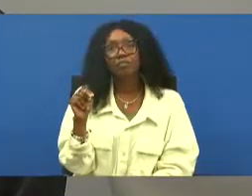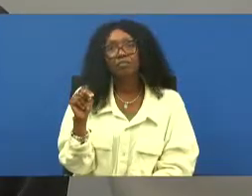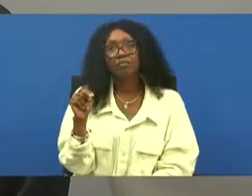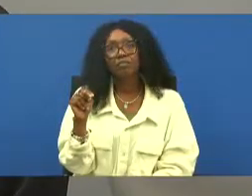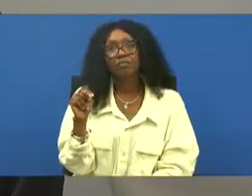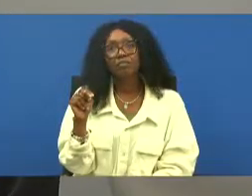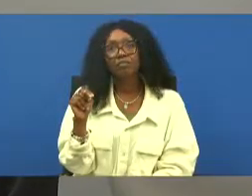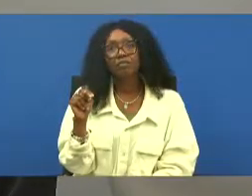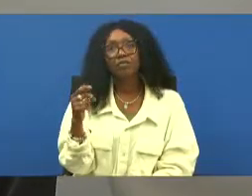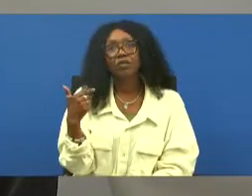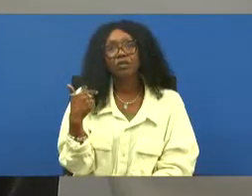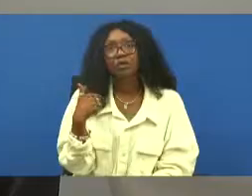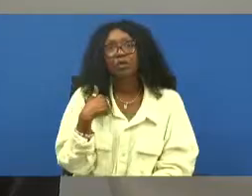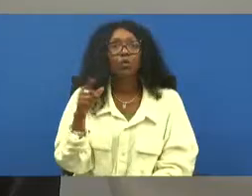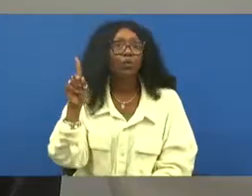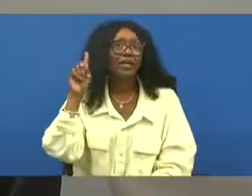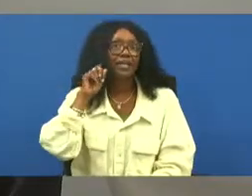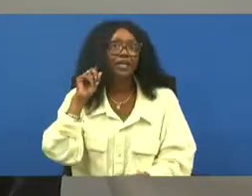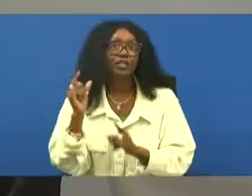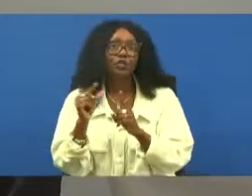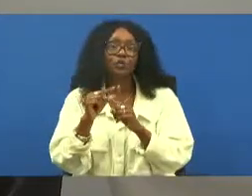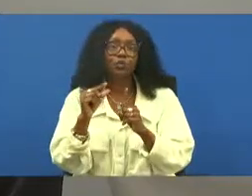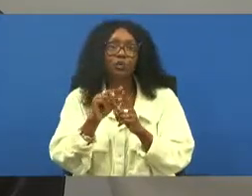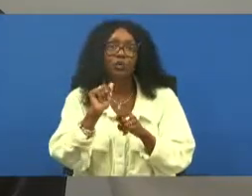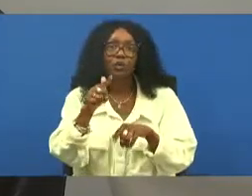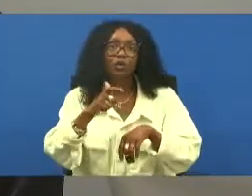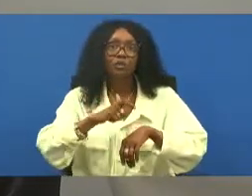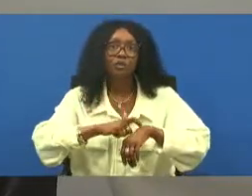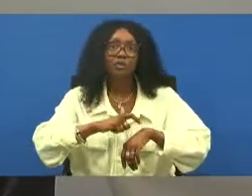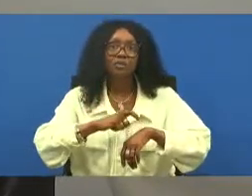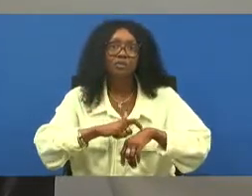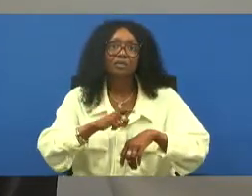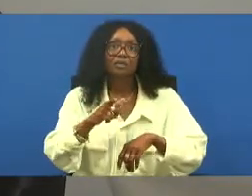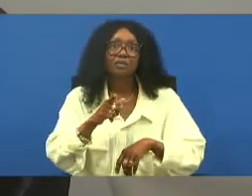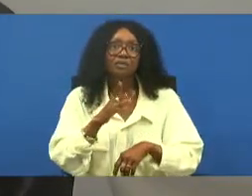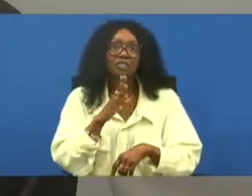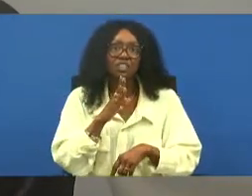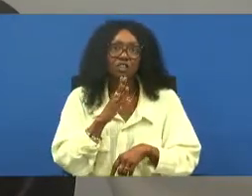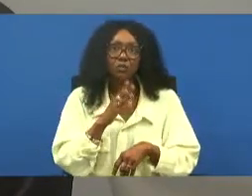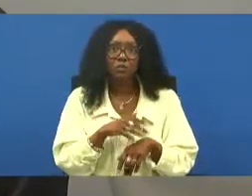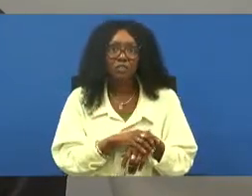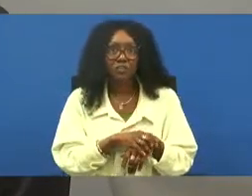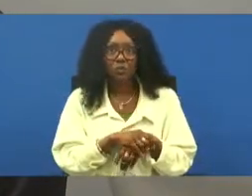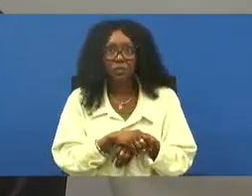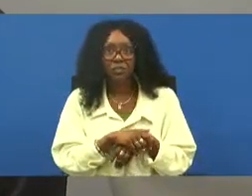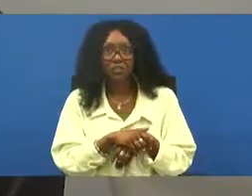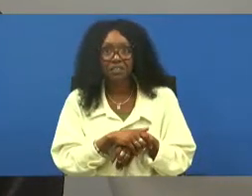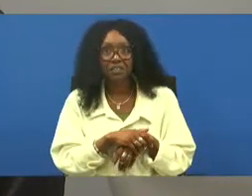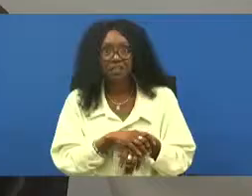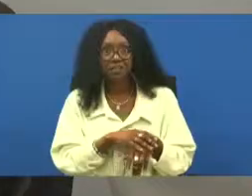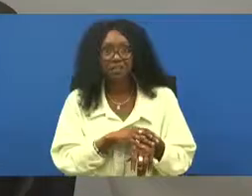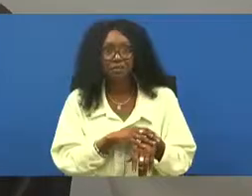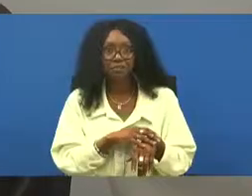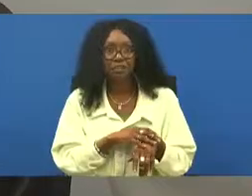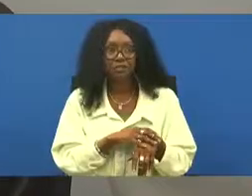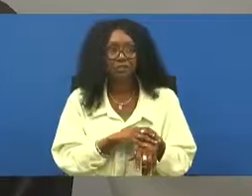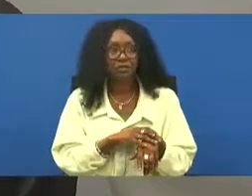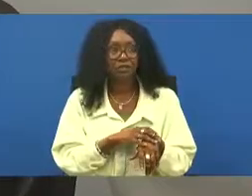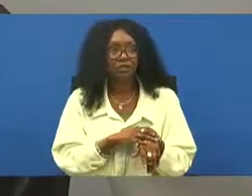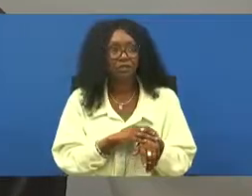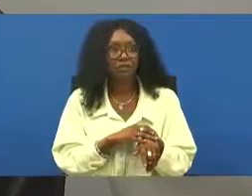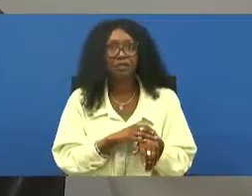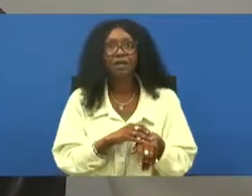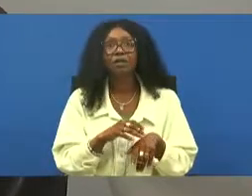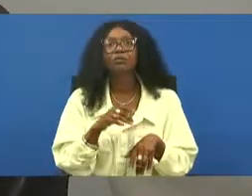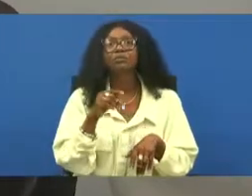Sir, we hear these words all the time, mostly from the public that doesn't fully understand or comprehend or have any idea or